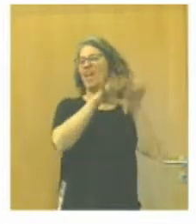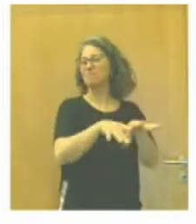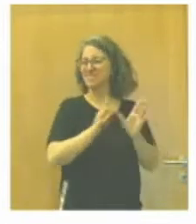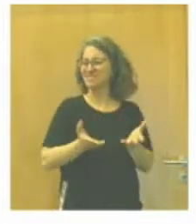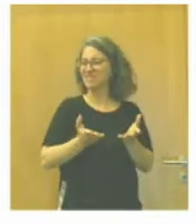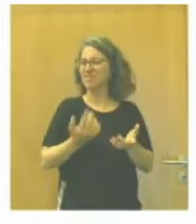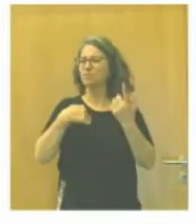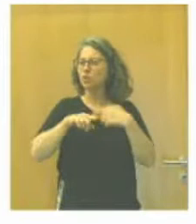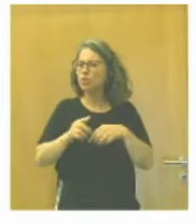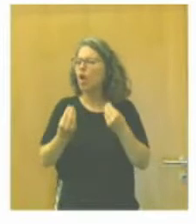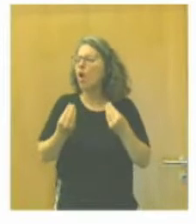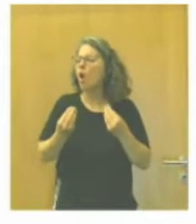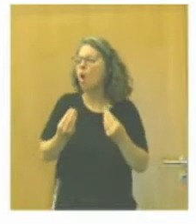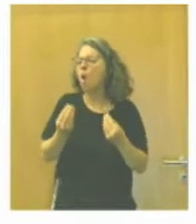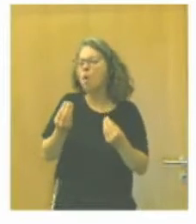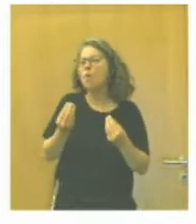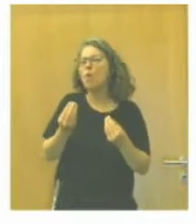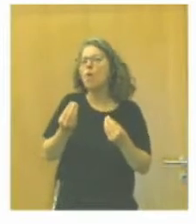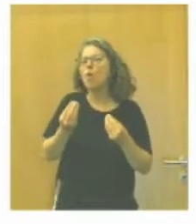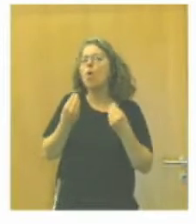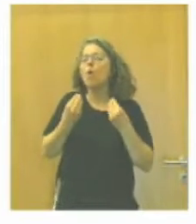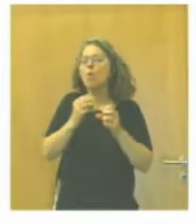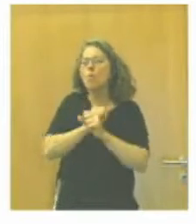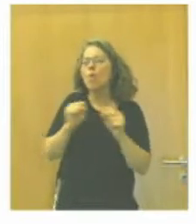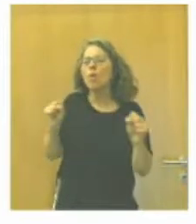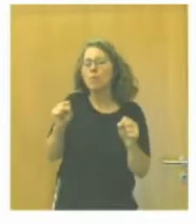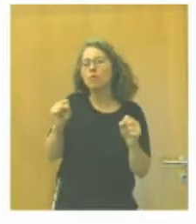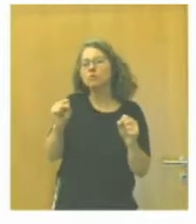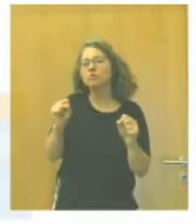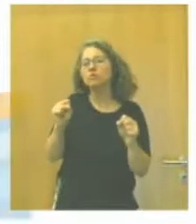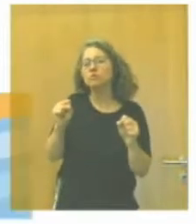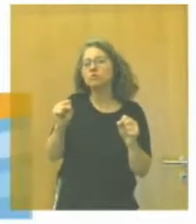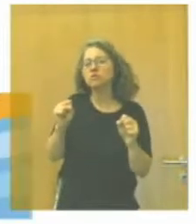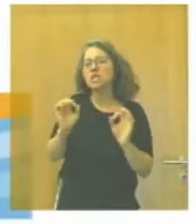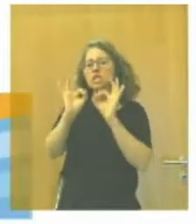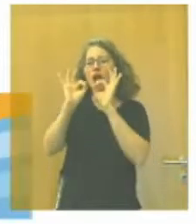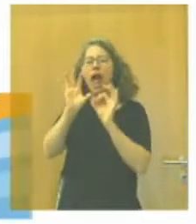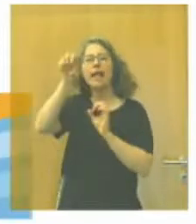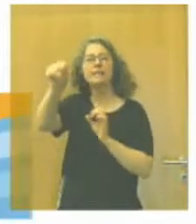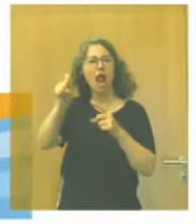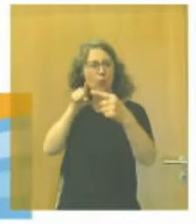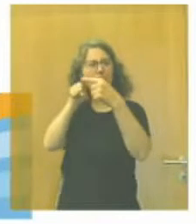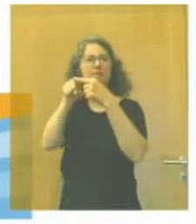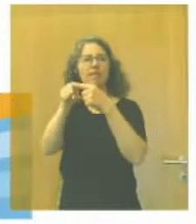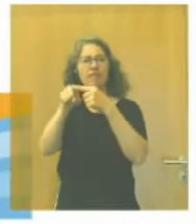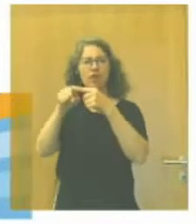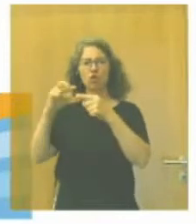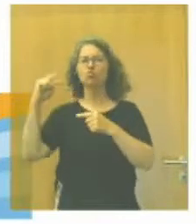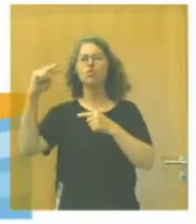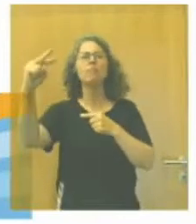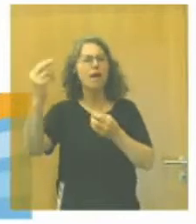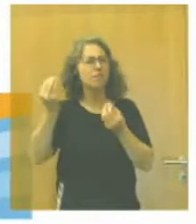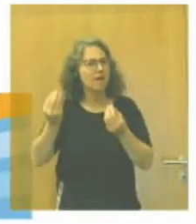the Sustainable Development Goal targets, and trying to understand a more comprehensive set